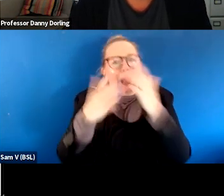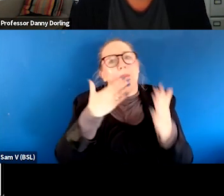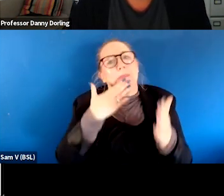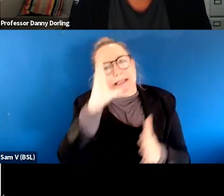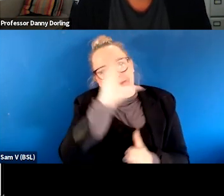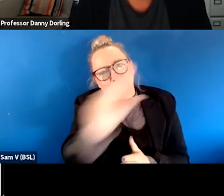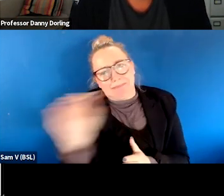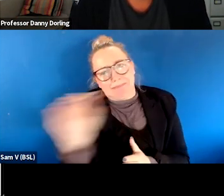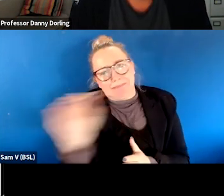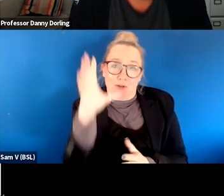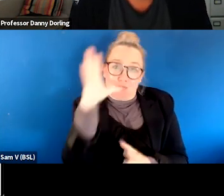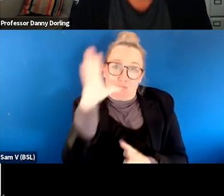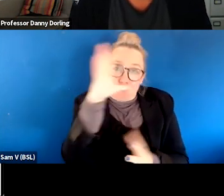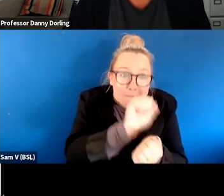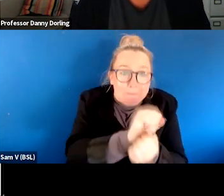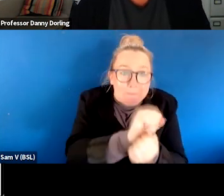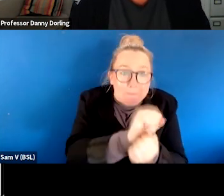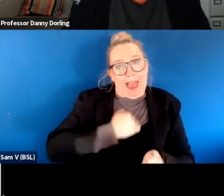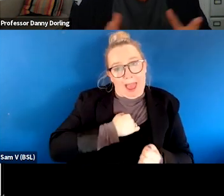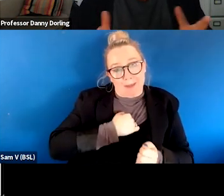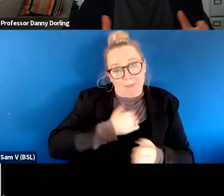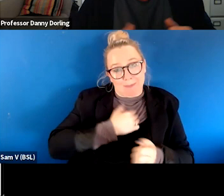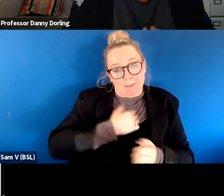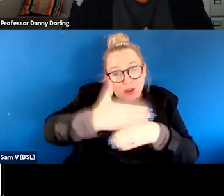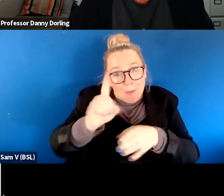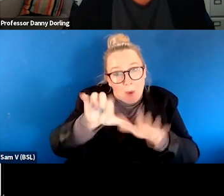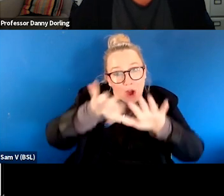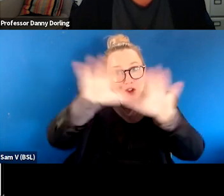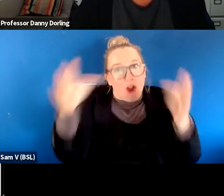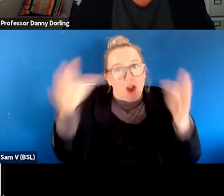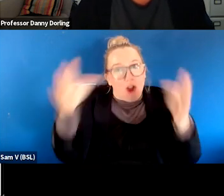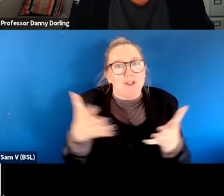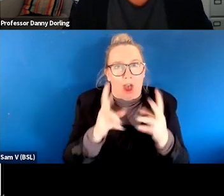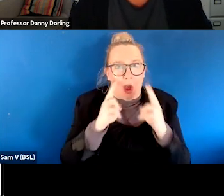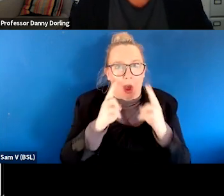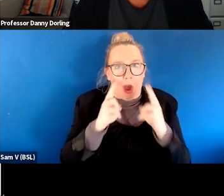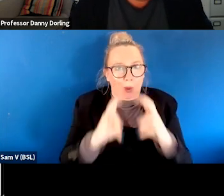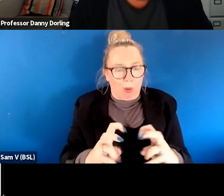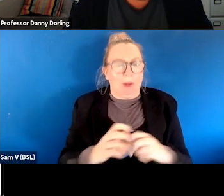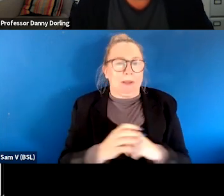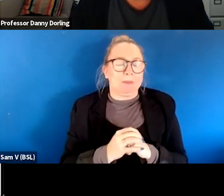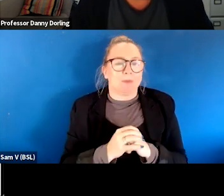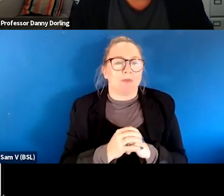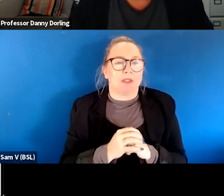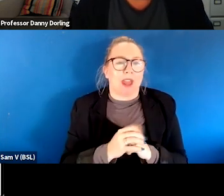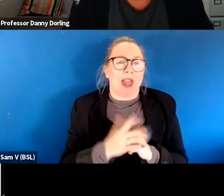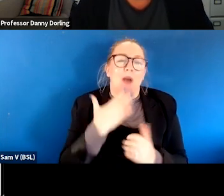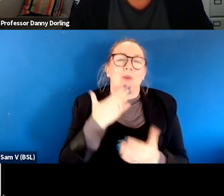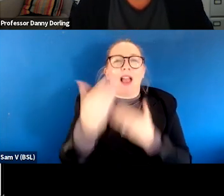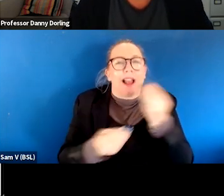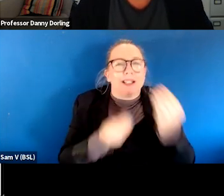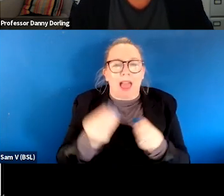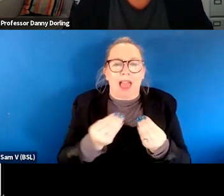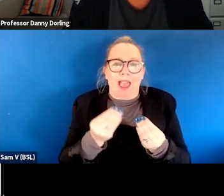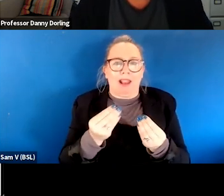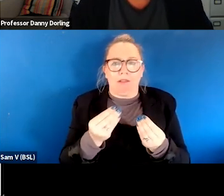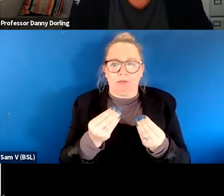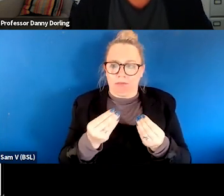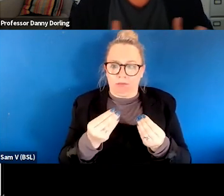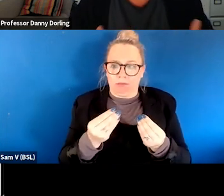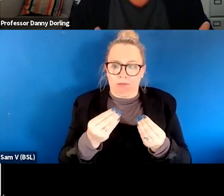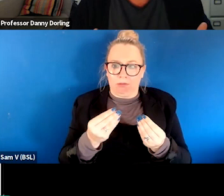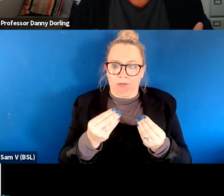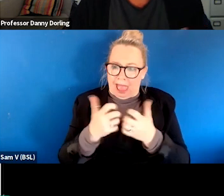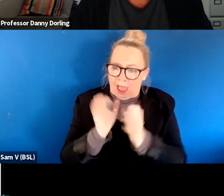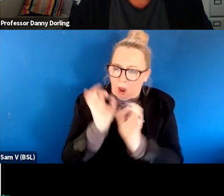geography slide. I'm going to show you in a minute what ONS did in terms of surveying the population, asking